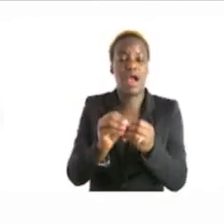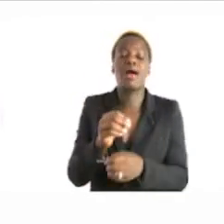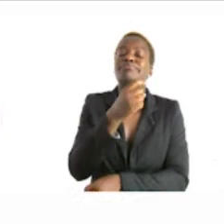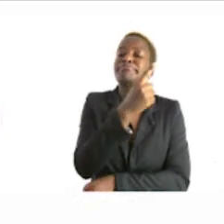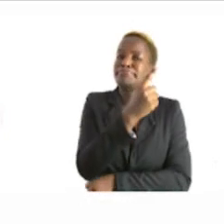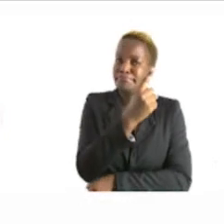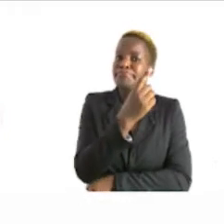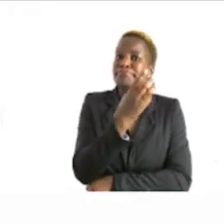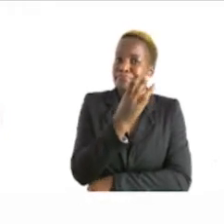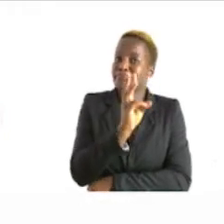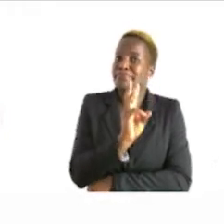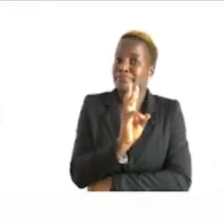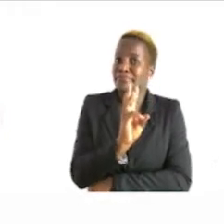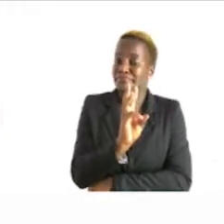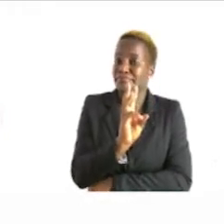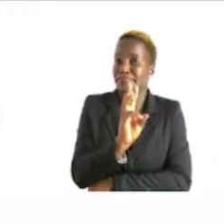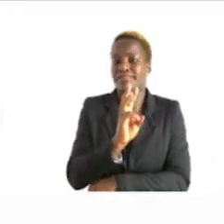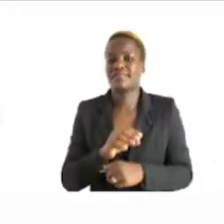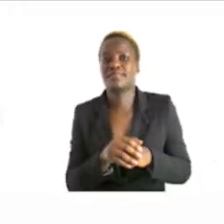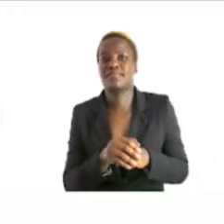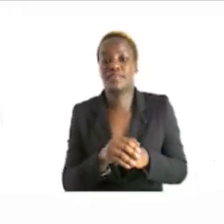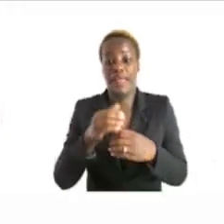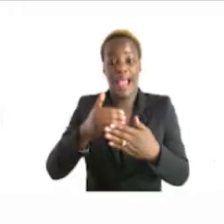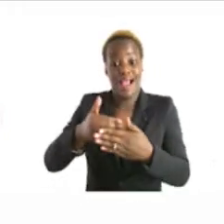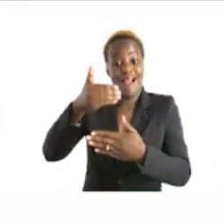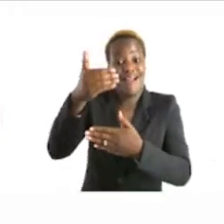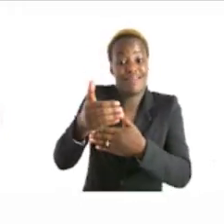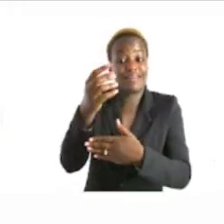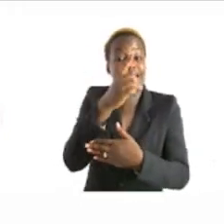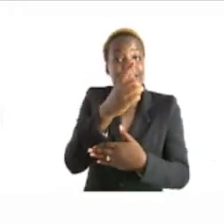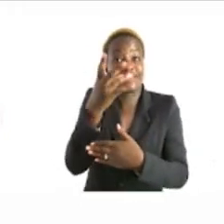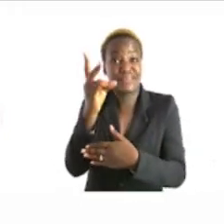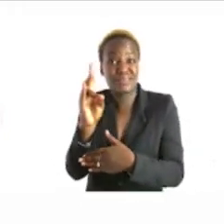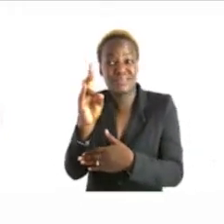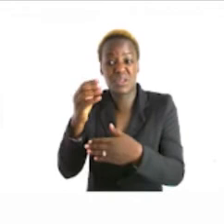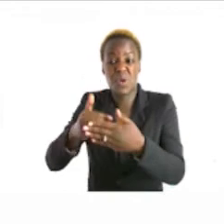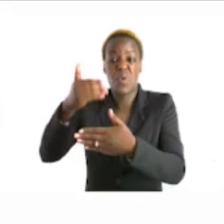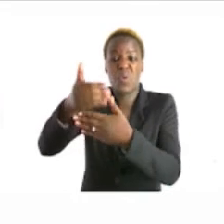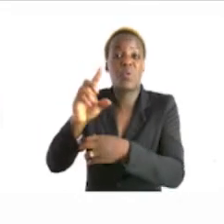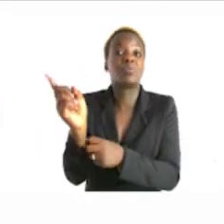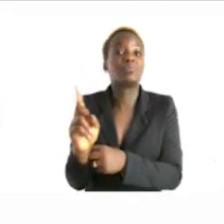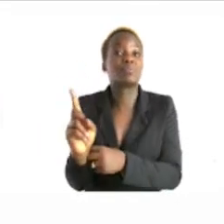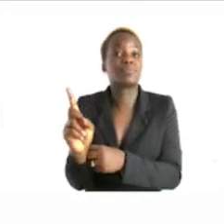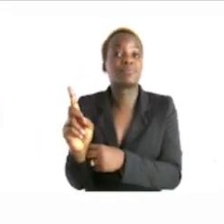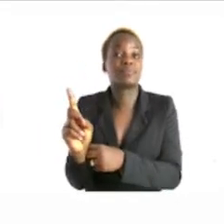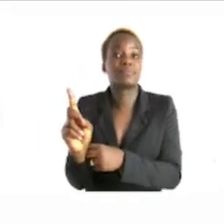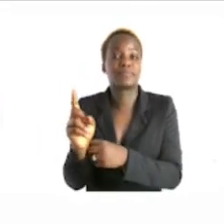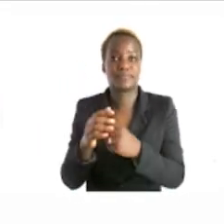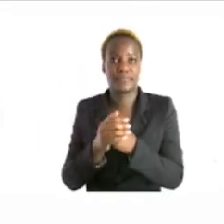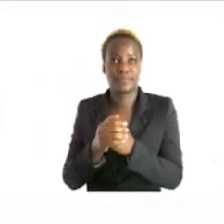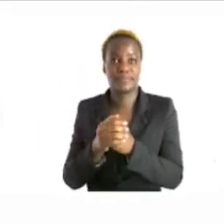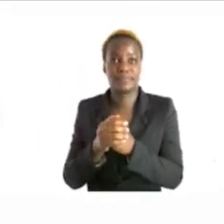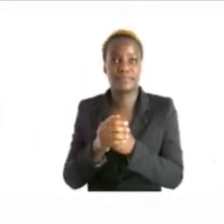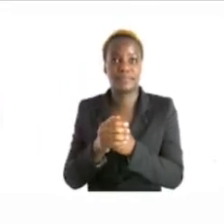16, very good, awesome. And now after we say 70, there's a number, 17, there's a number that follows.